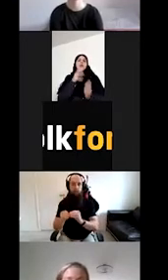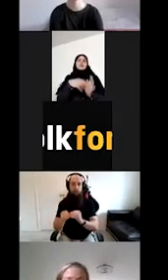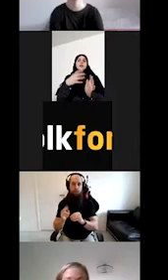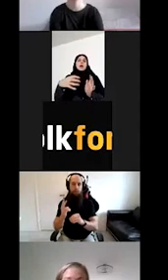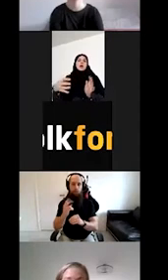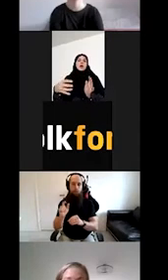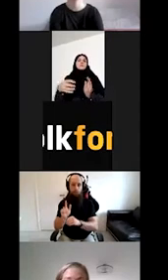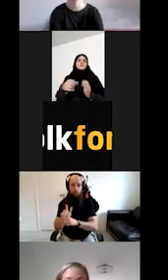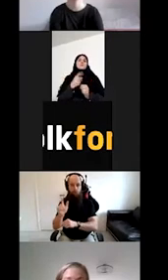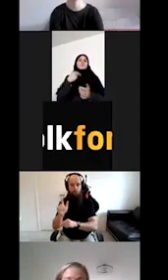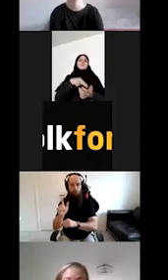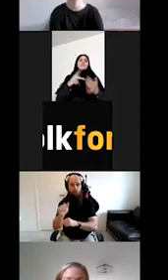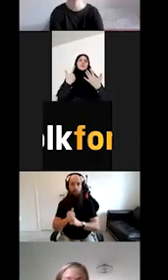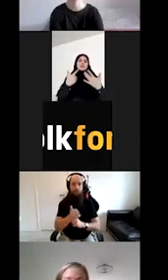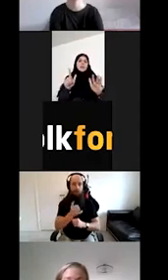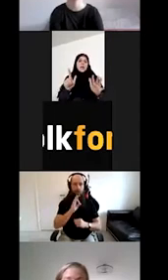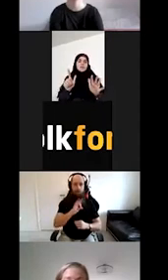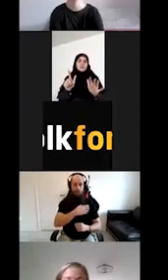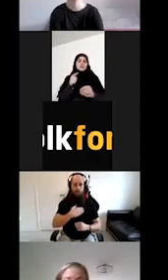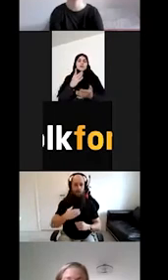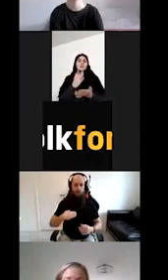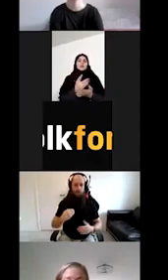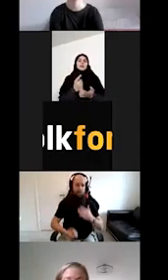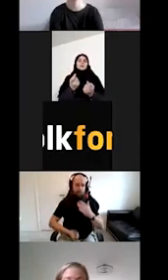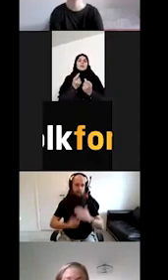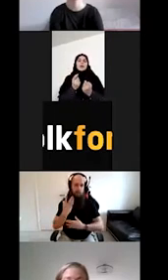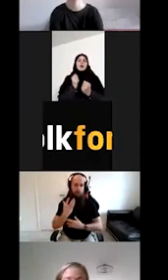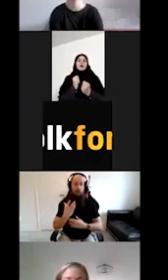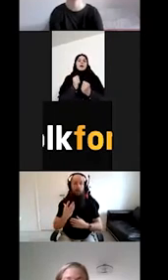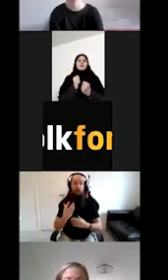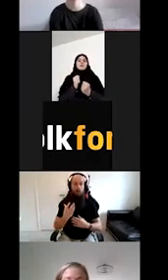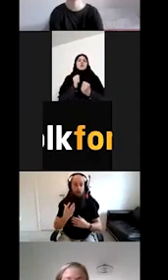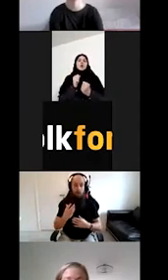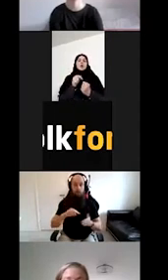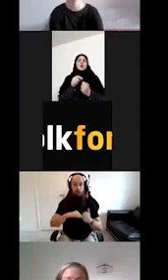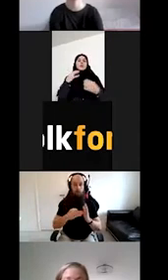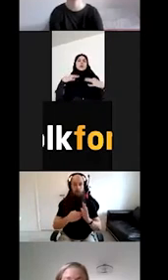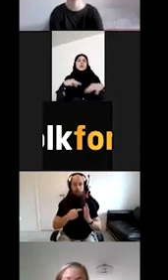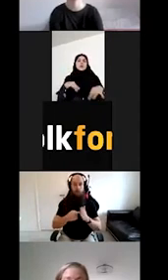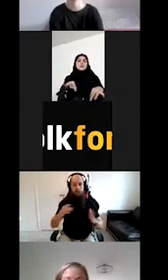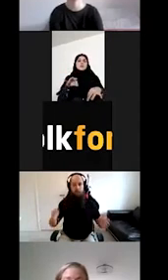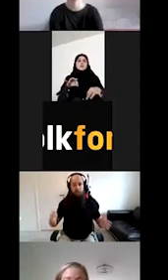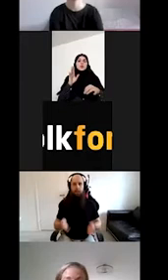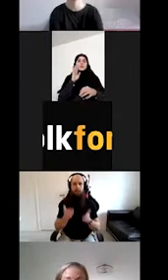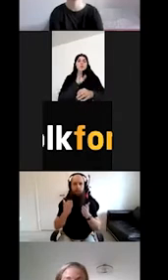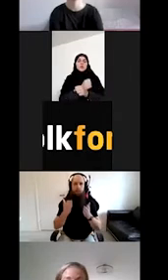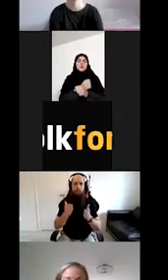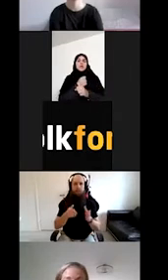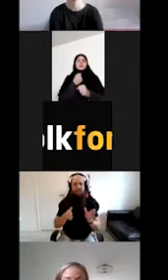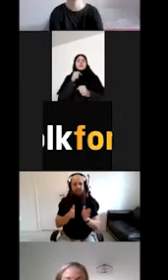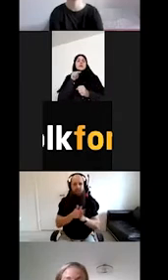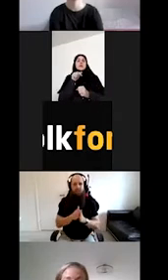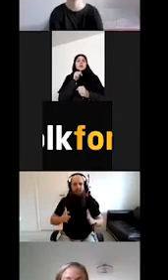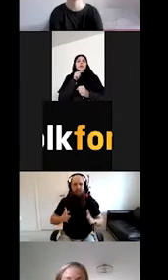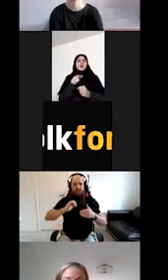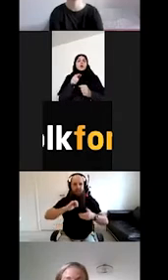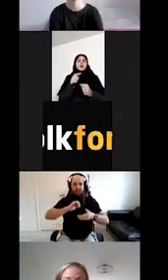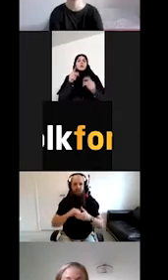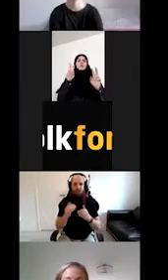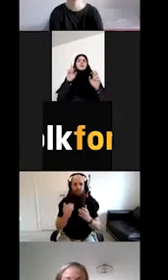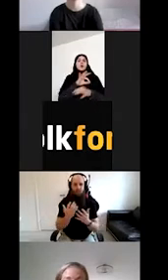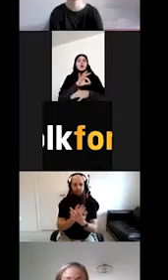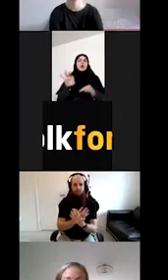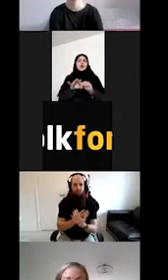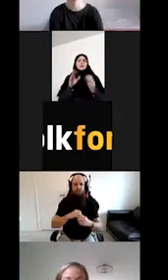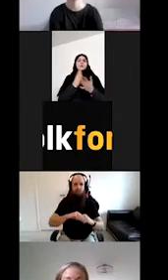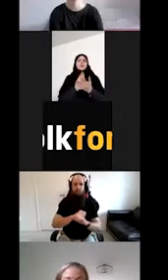presidency. And the project was called Promotion of Coexistence and Diversity in BIH. It was meant to